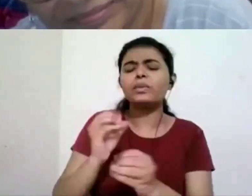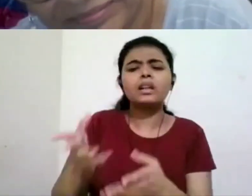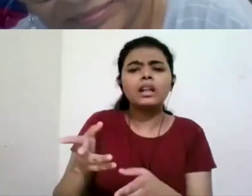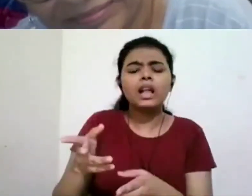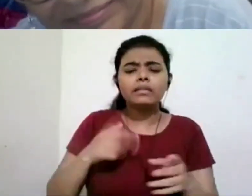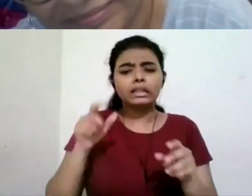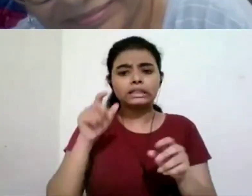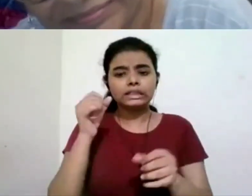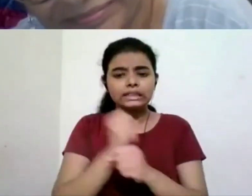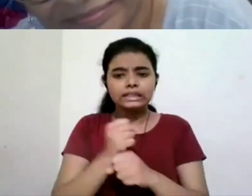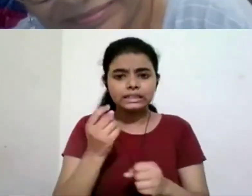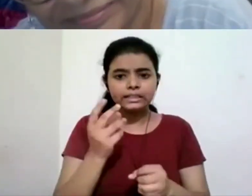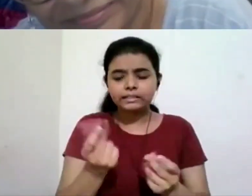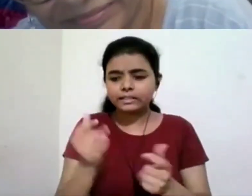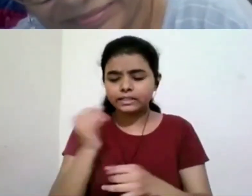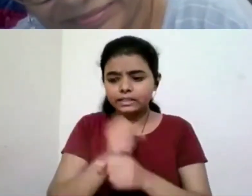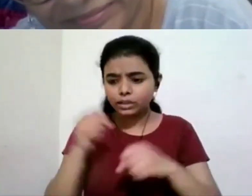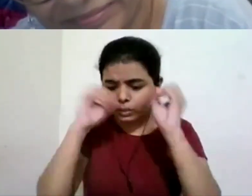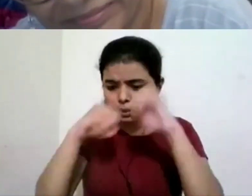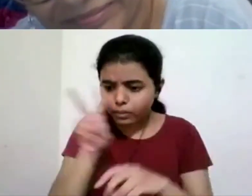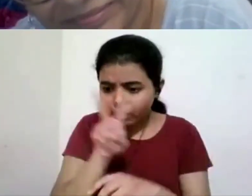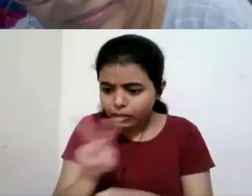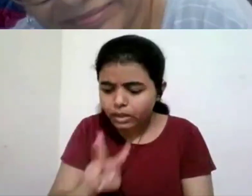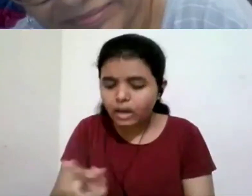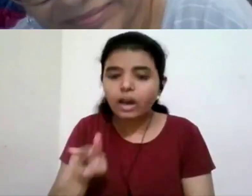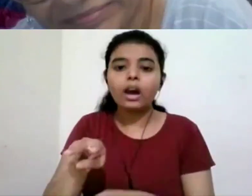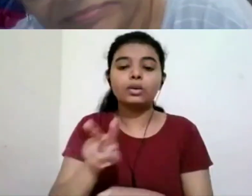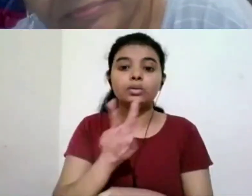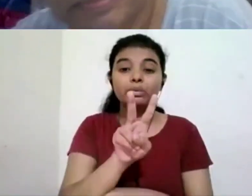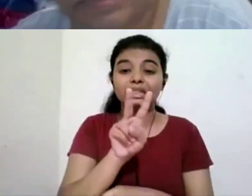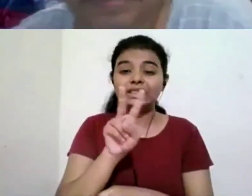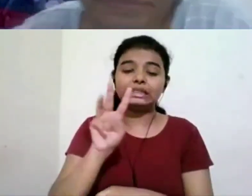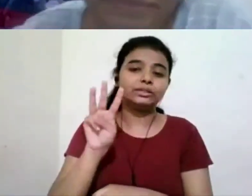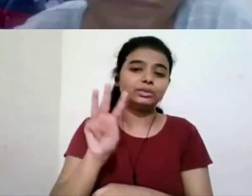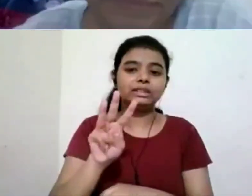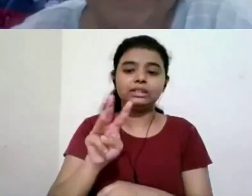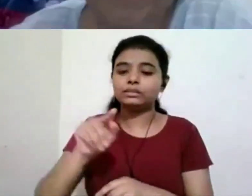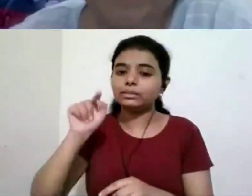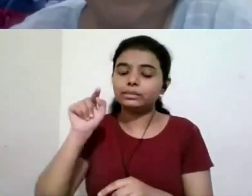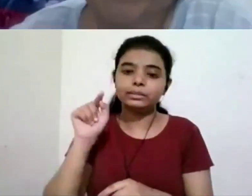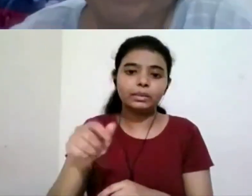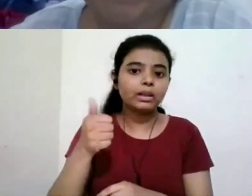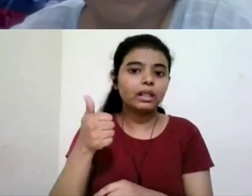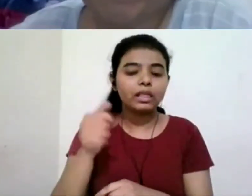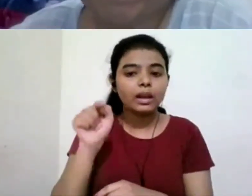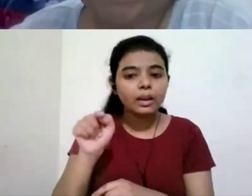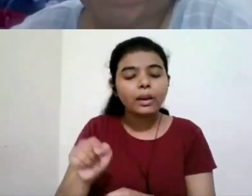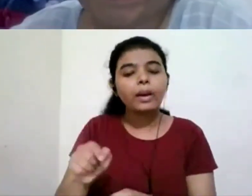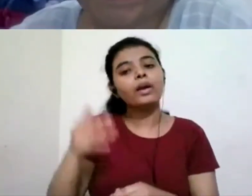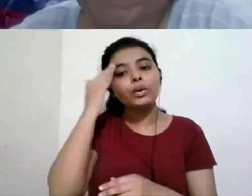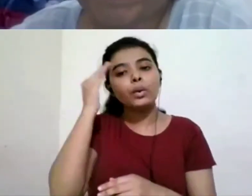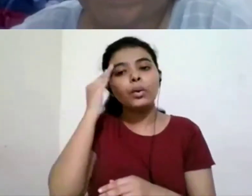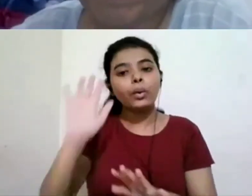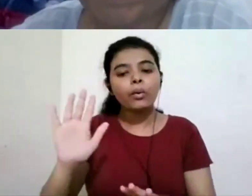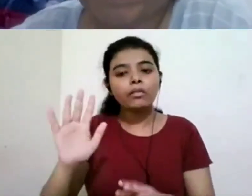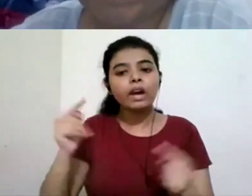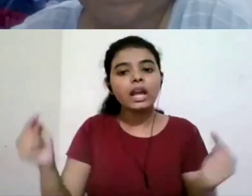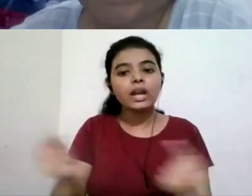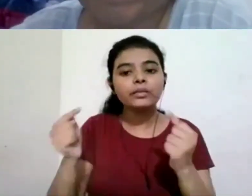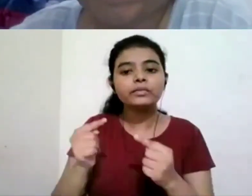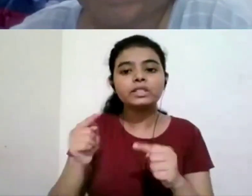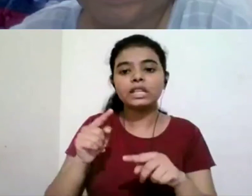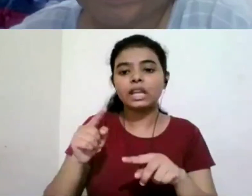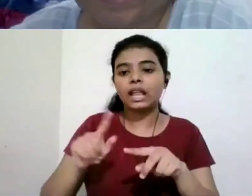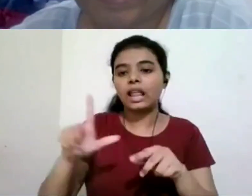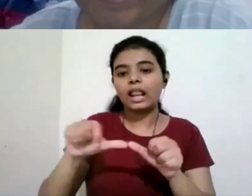the prevalence of it and I found some 23,000 hits. So it's that familiar, that such and such argument does not have a leg to